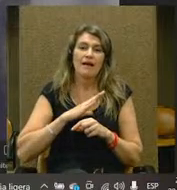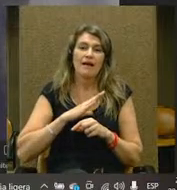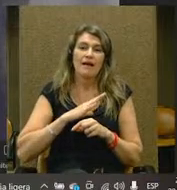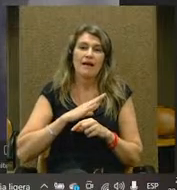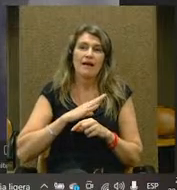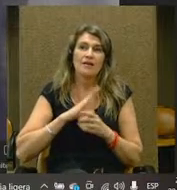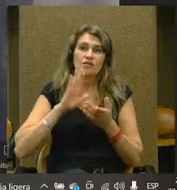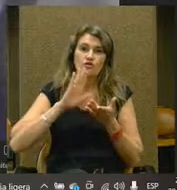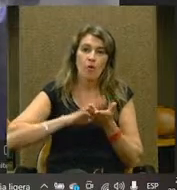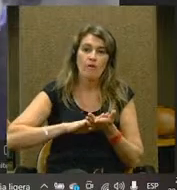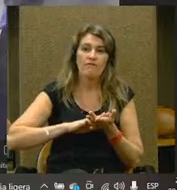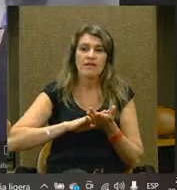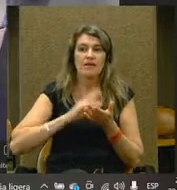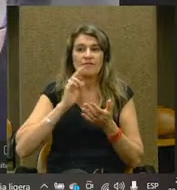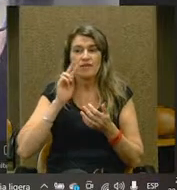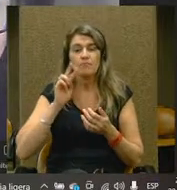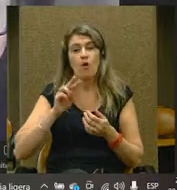It's